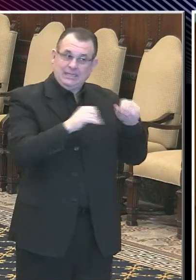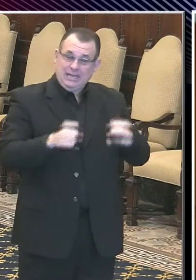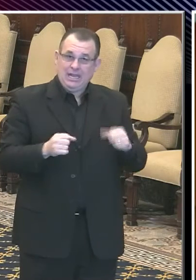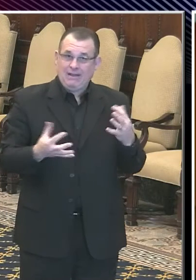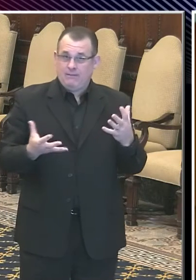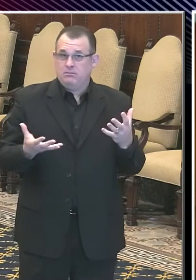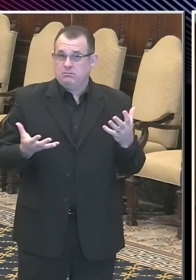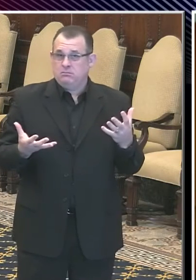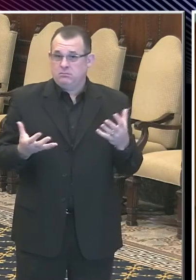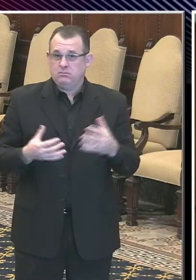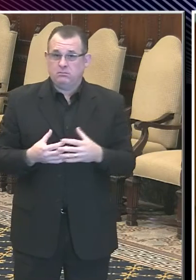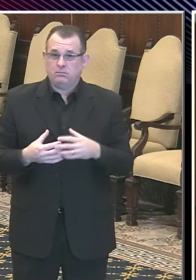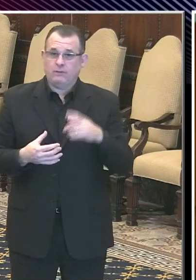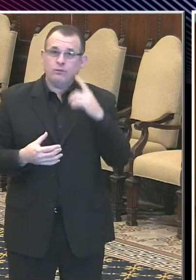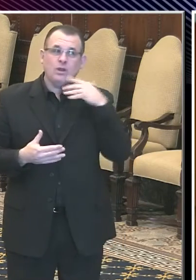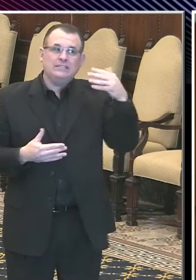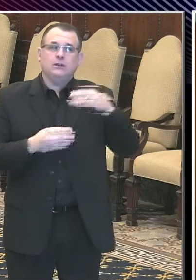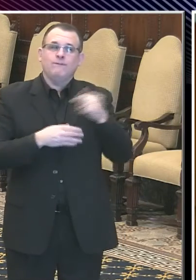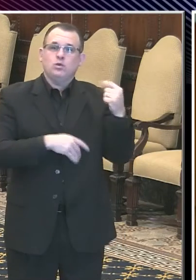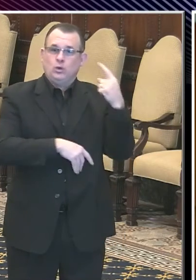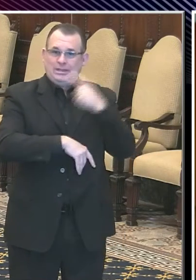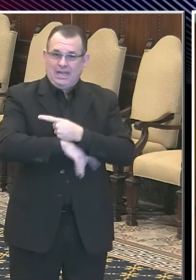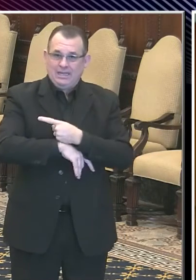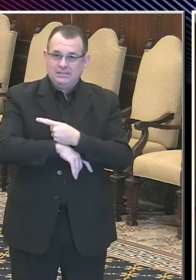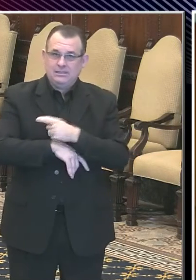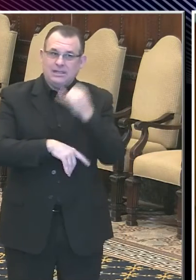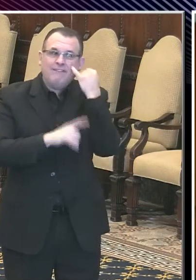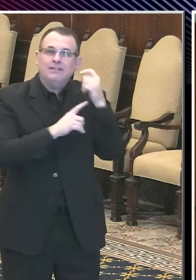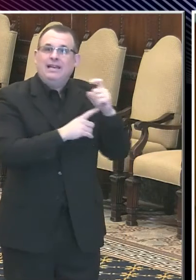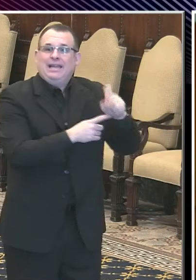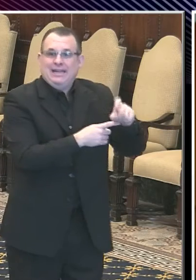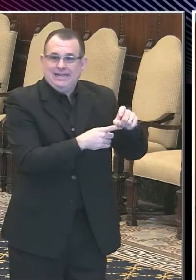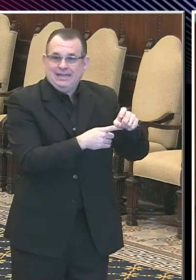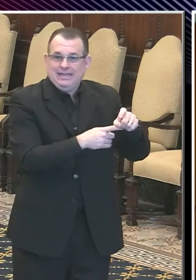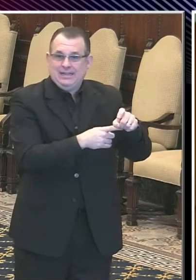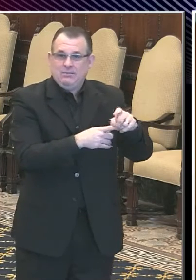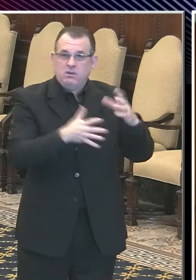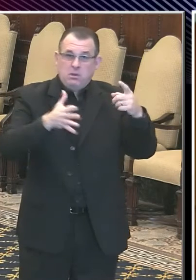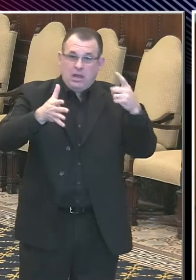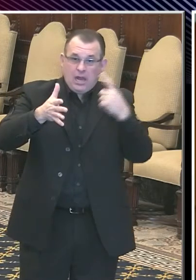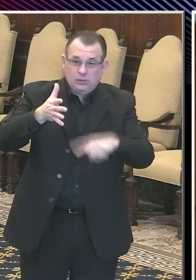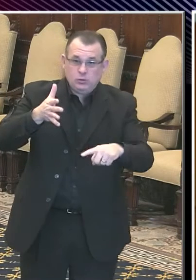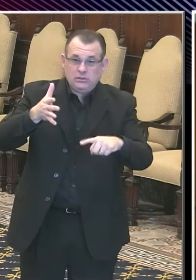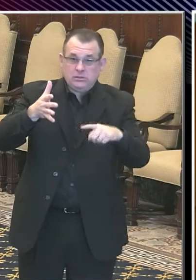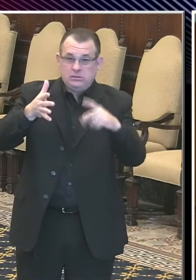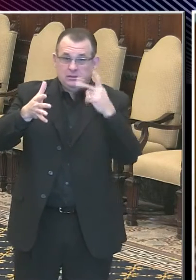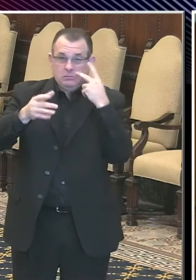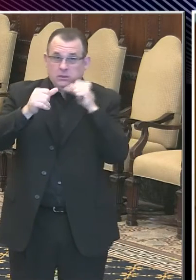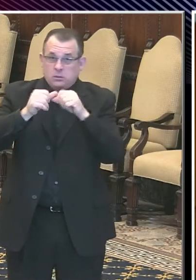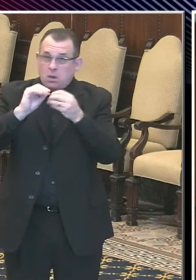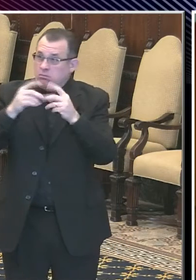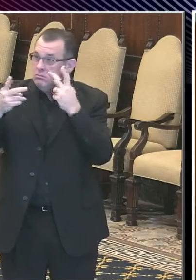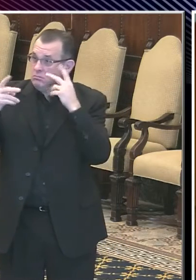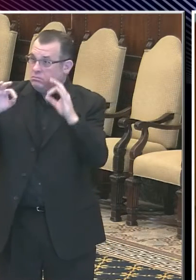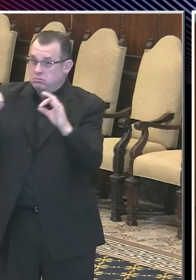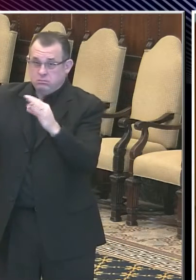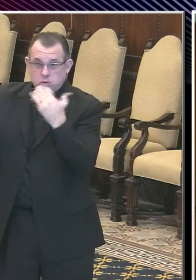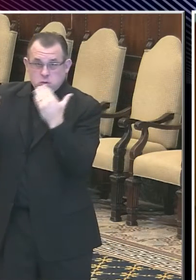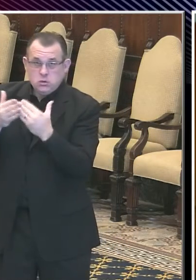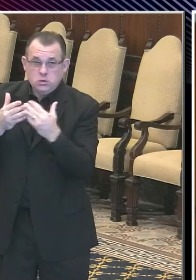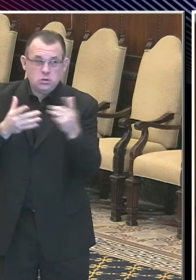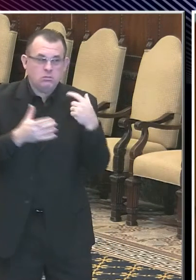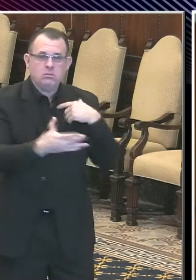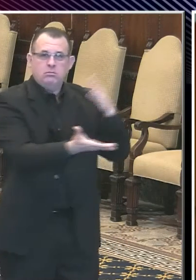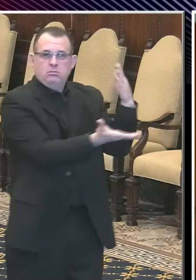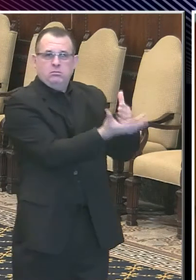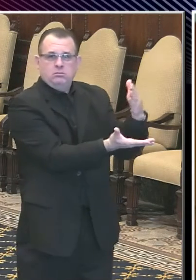necessary over the next few days, but probably early next week, if all continues to look good, that we would stop admissions at that point. Let the people who are still